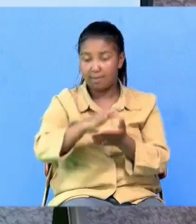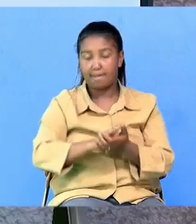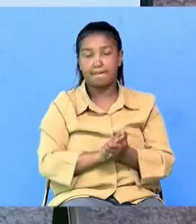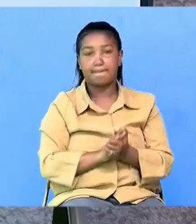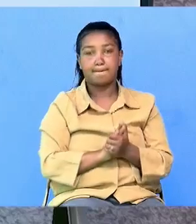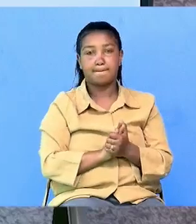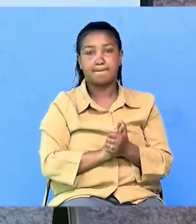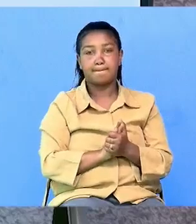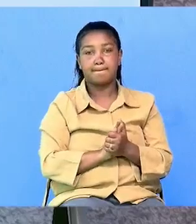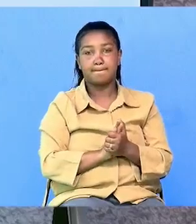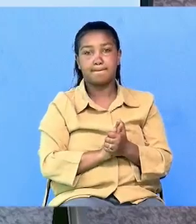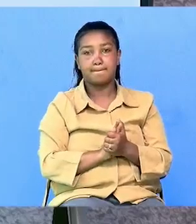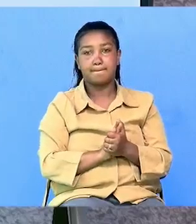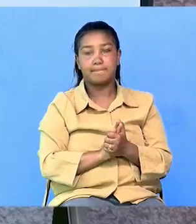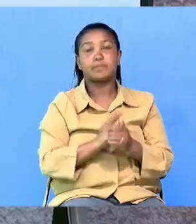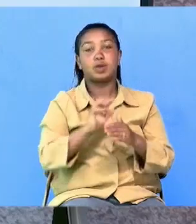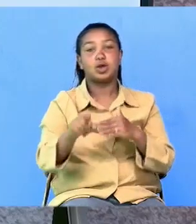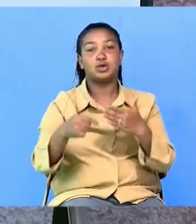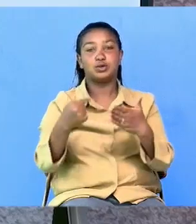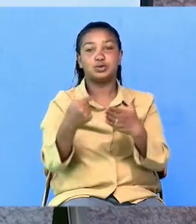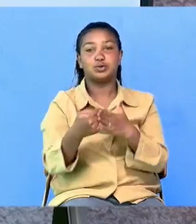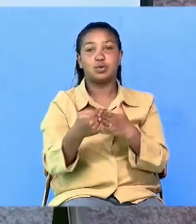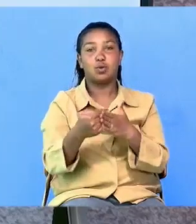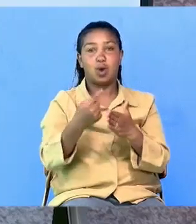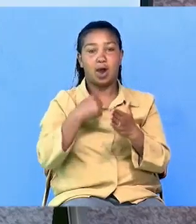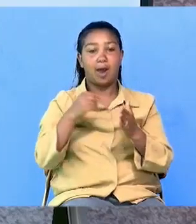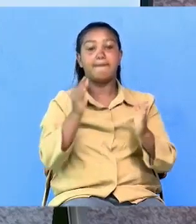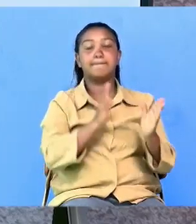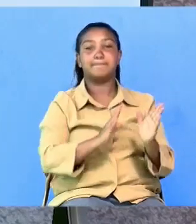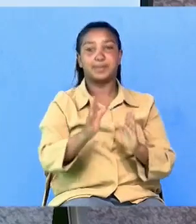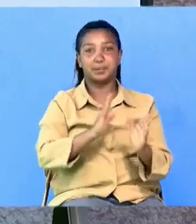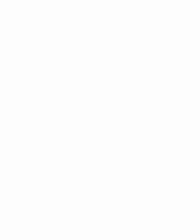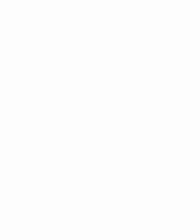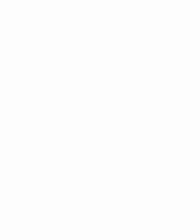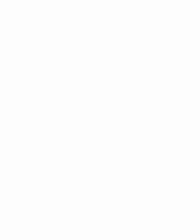beautifully. So, I prepare,